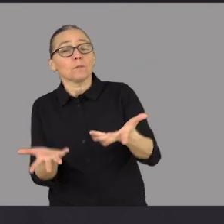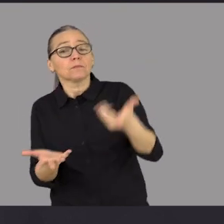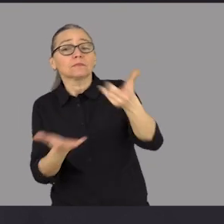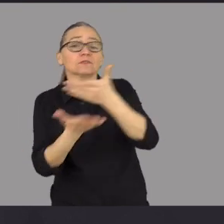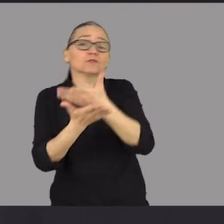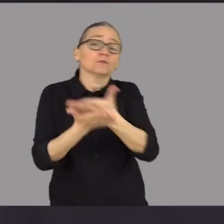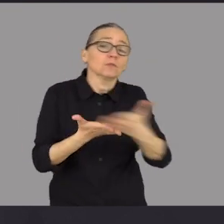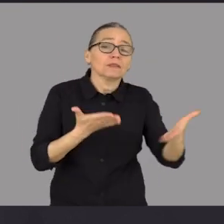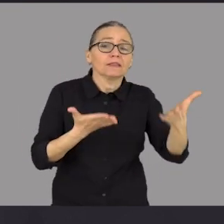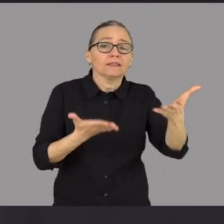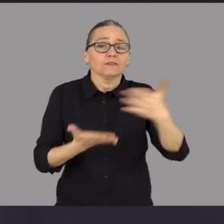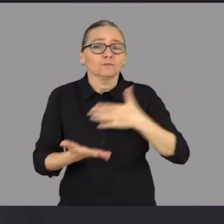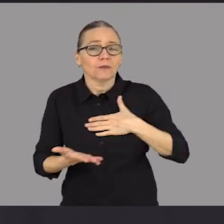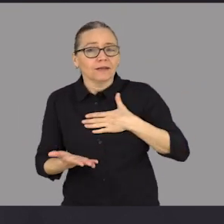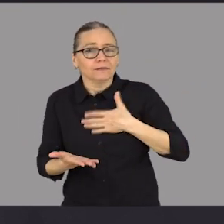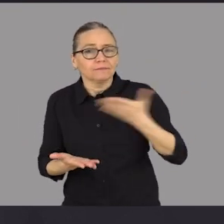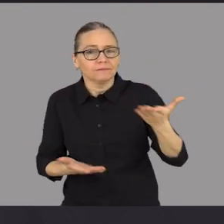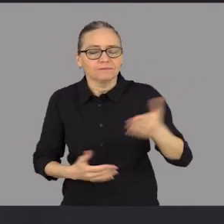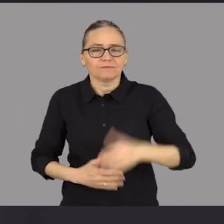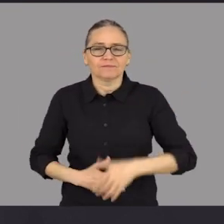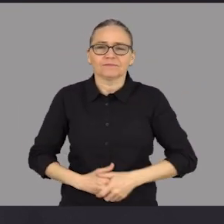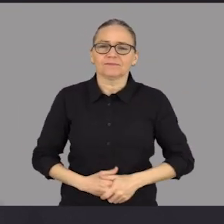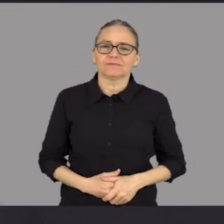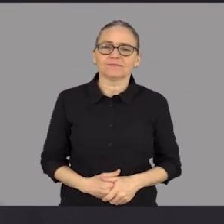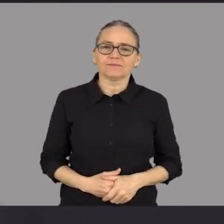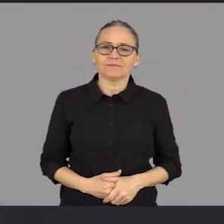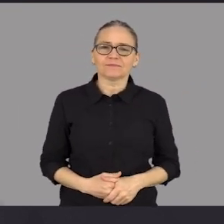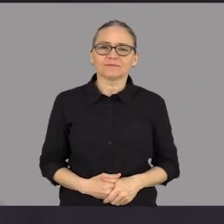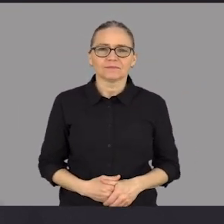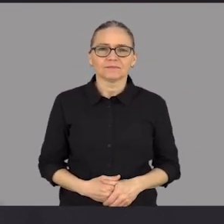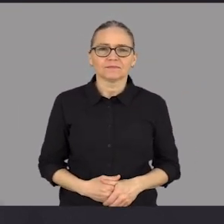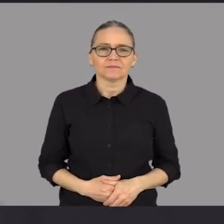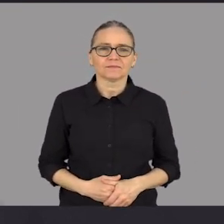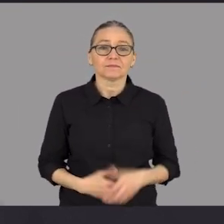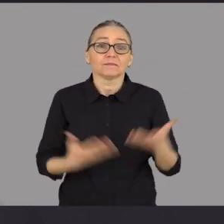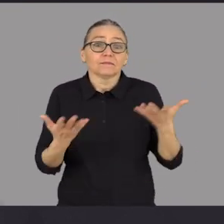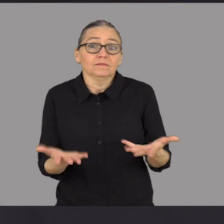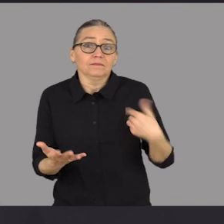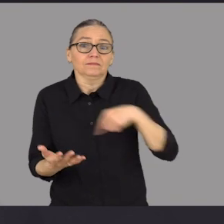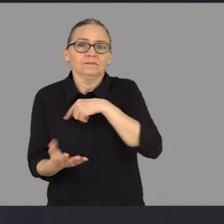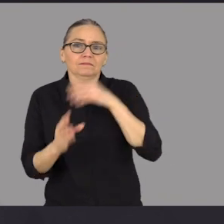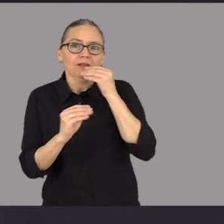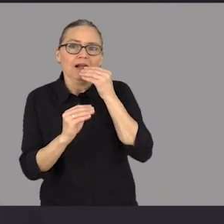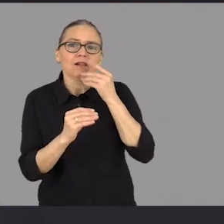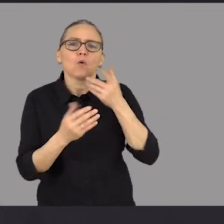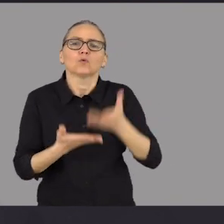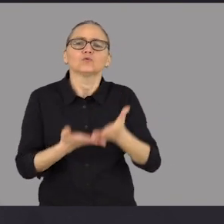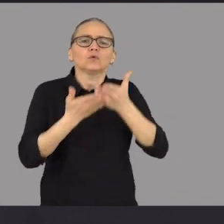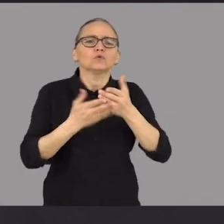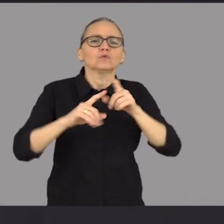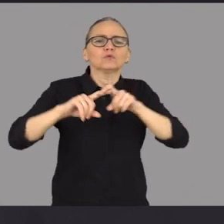I love that. Thank you so much, Dave. Now we're going to talk about employer resources.